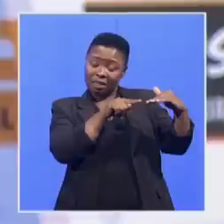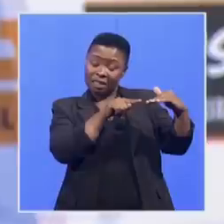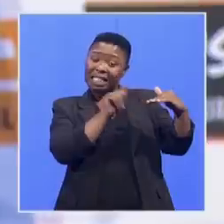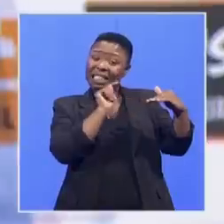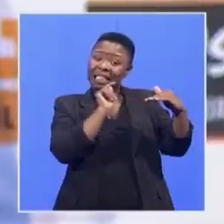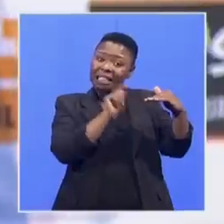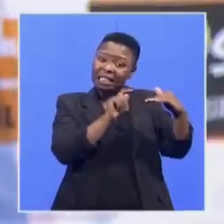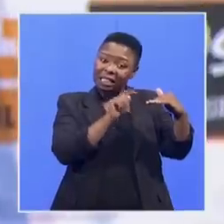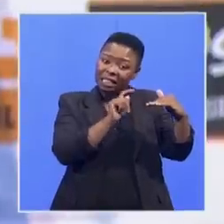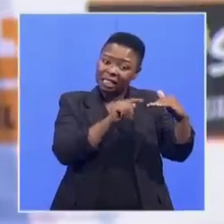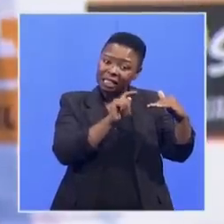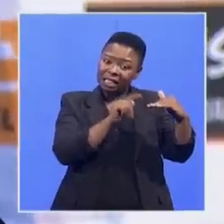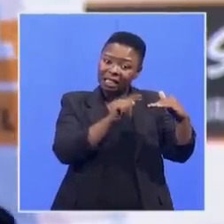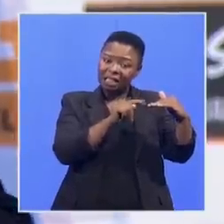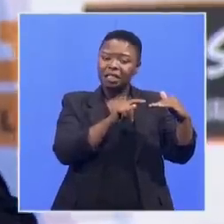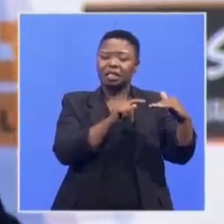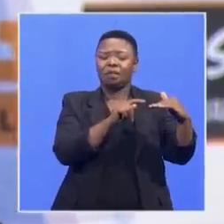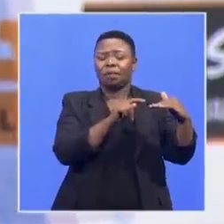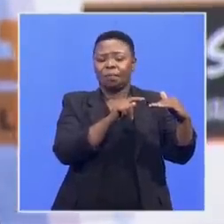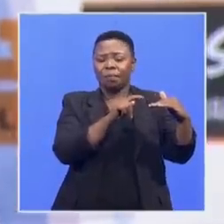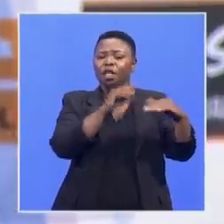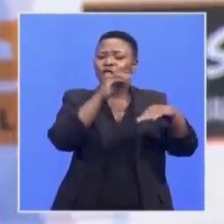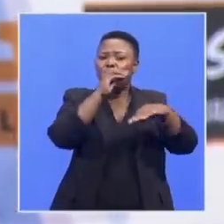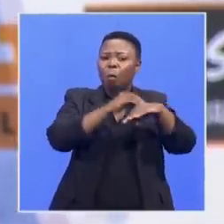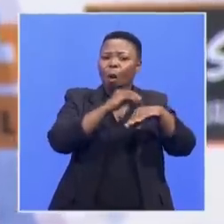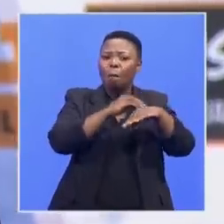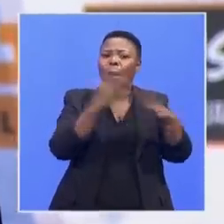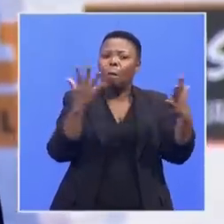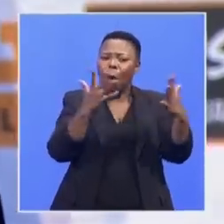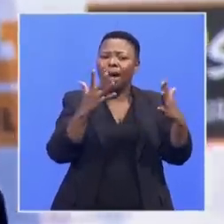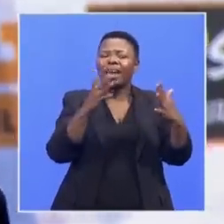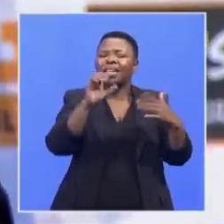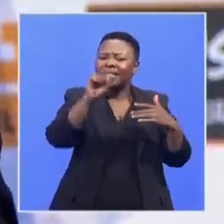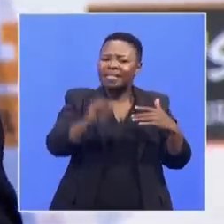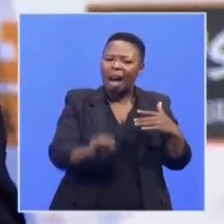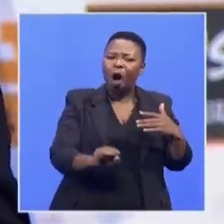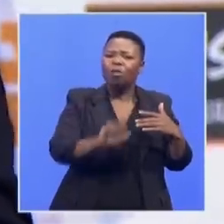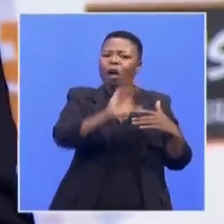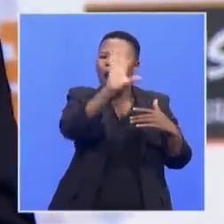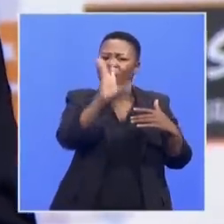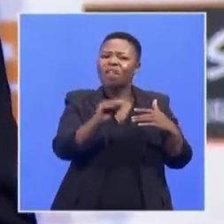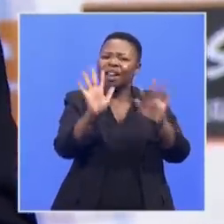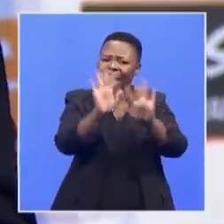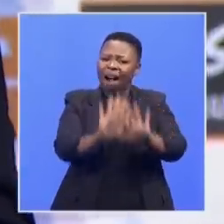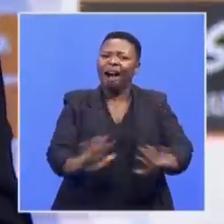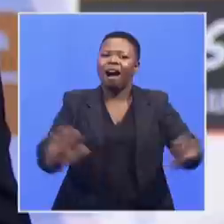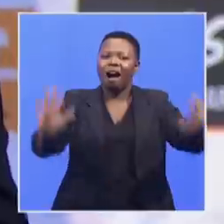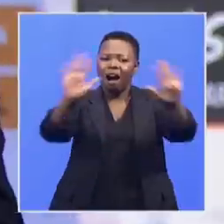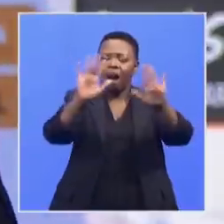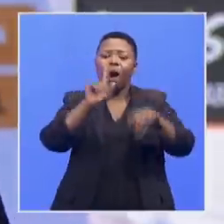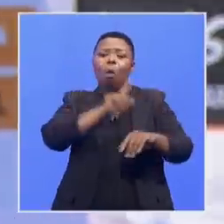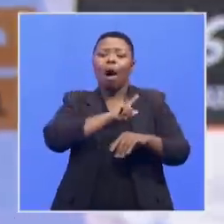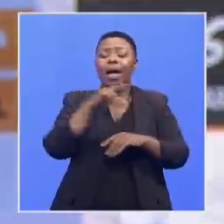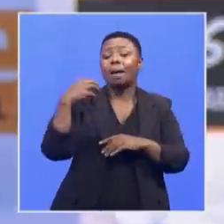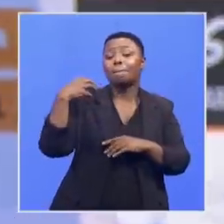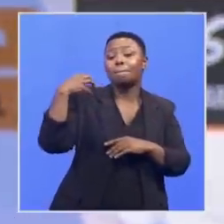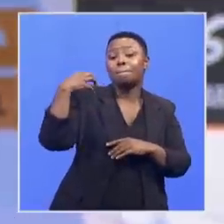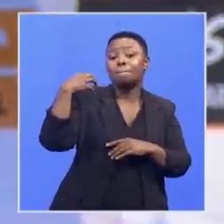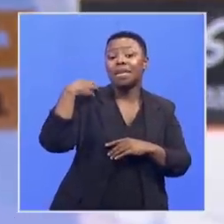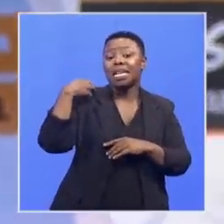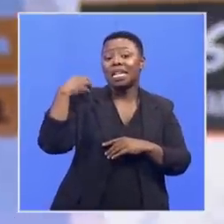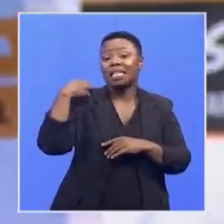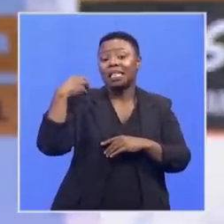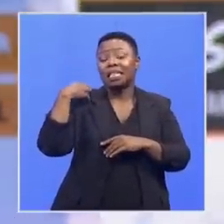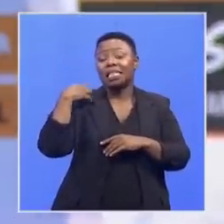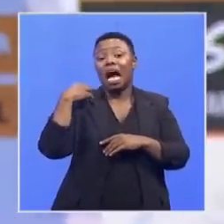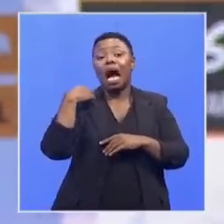tletseng dibaka tse dintsi mo South Africa. Minister wa rona wa metsi o